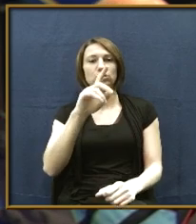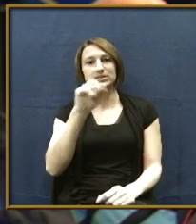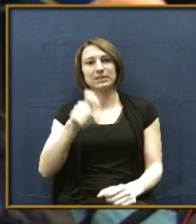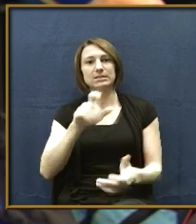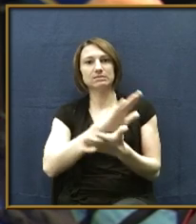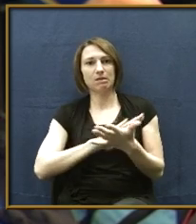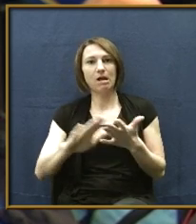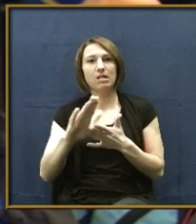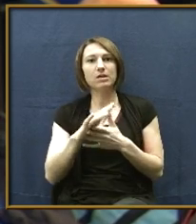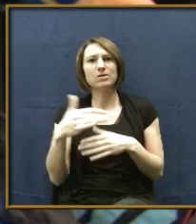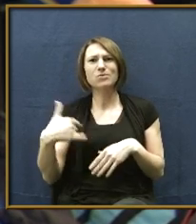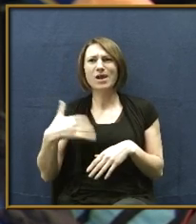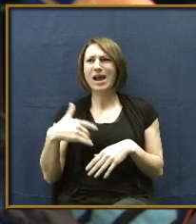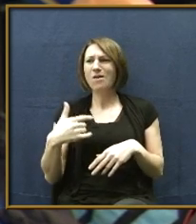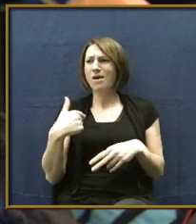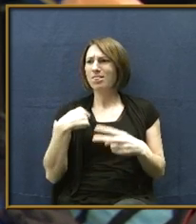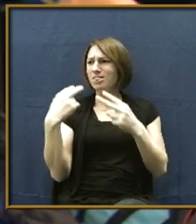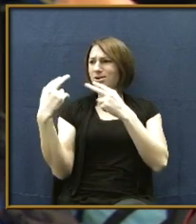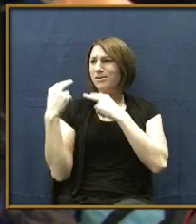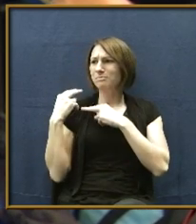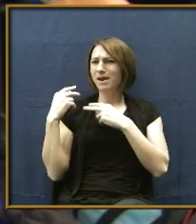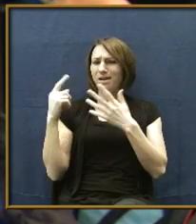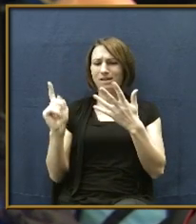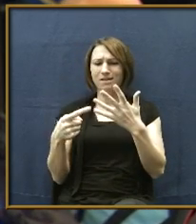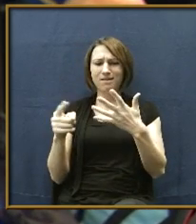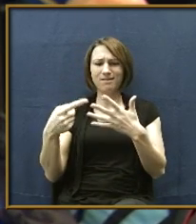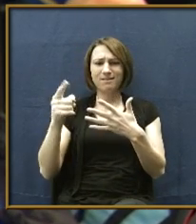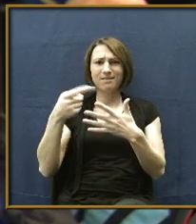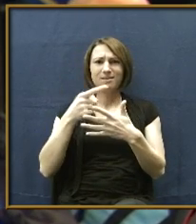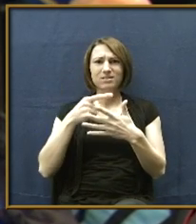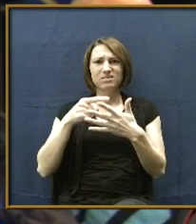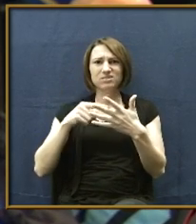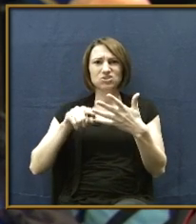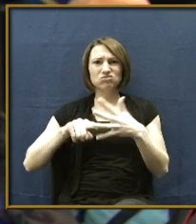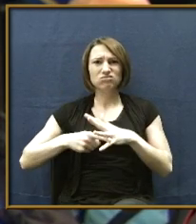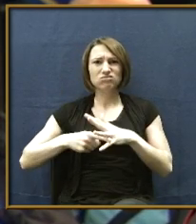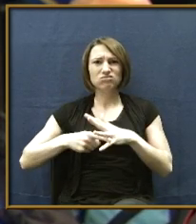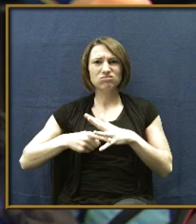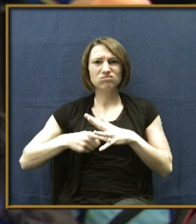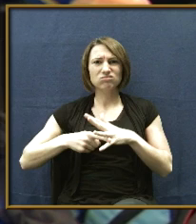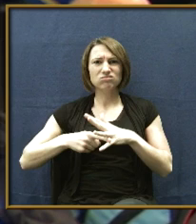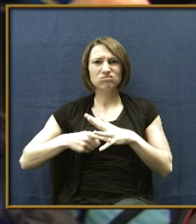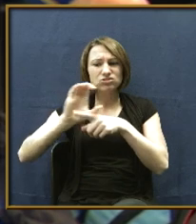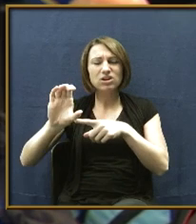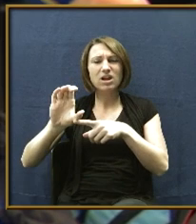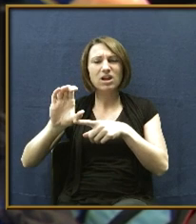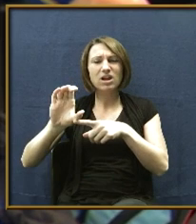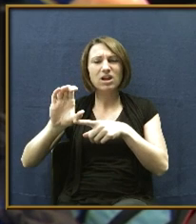back over the years and all my career opportunities and job choices that I made, I would have never